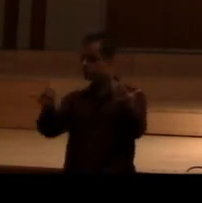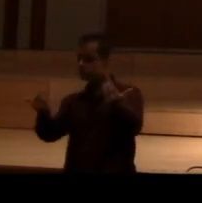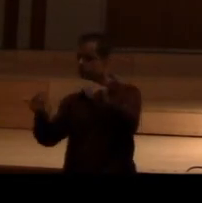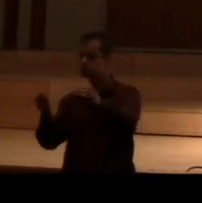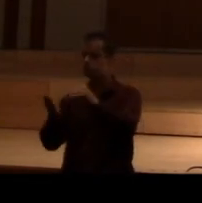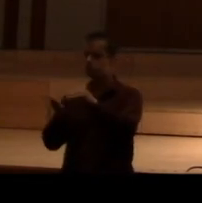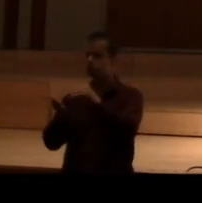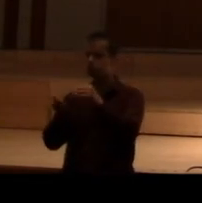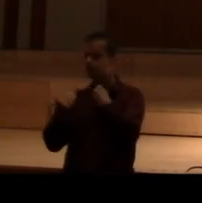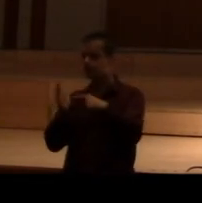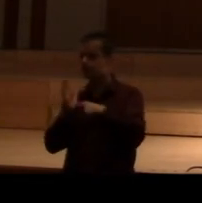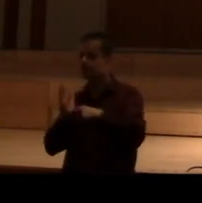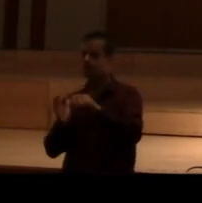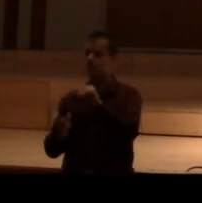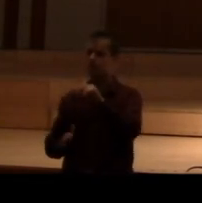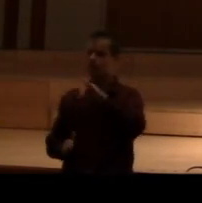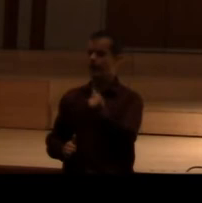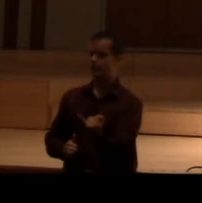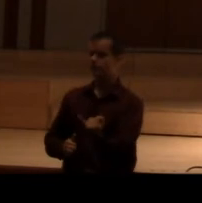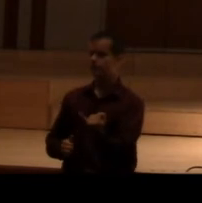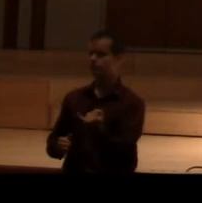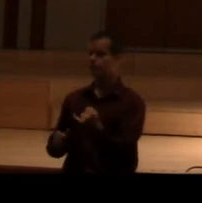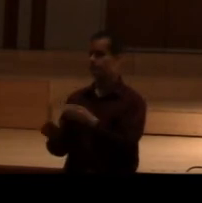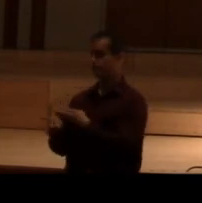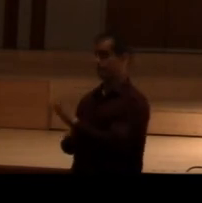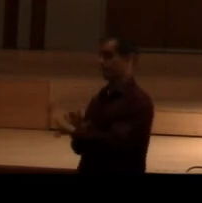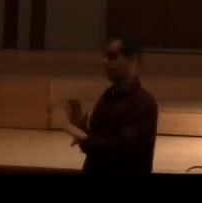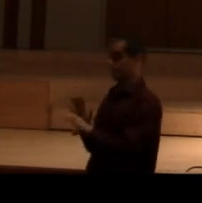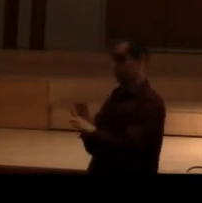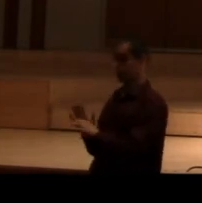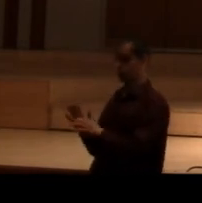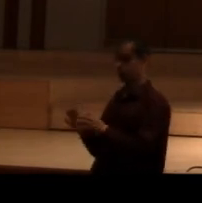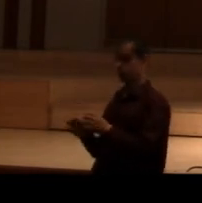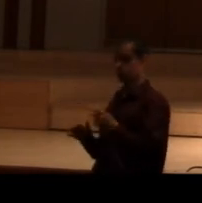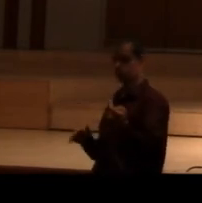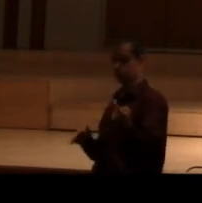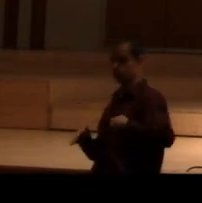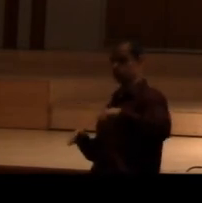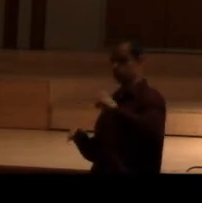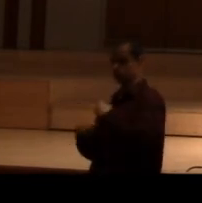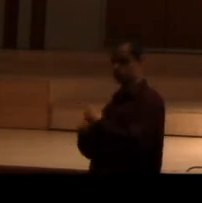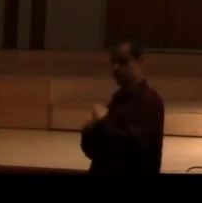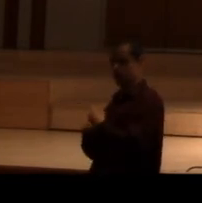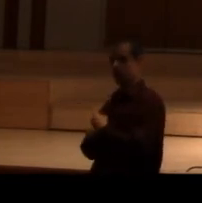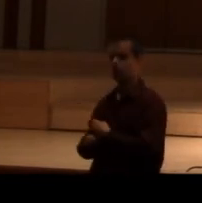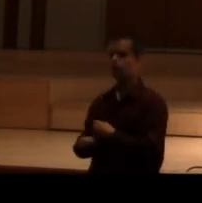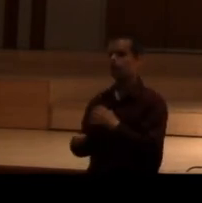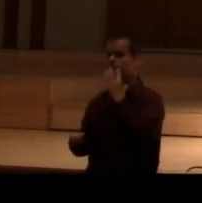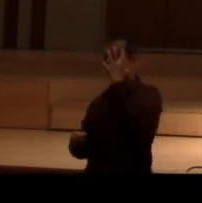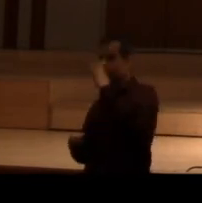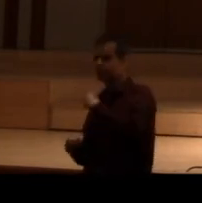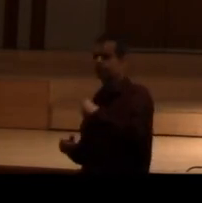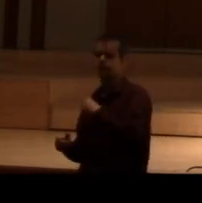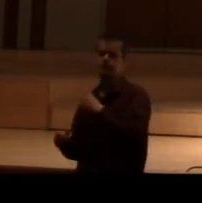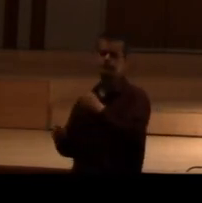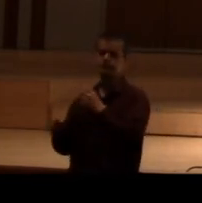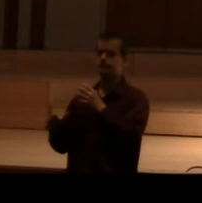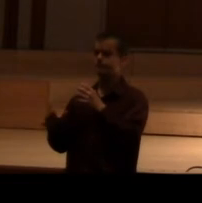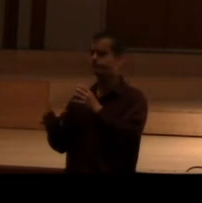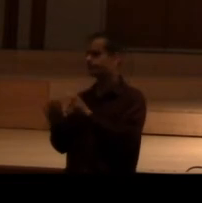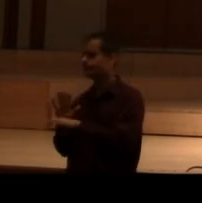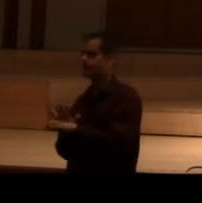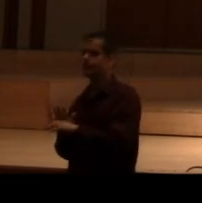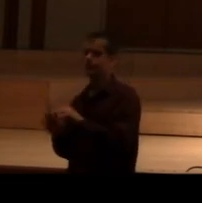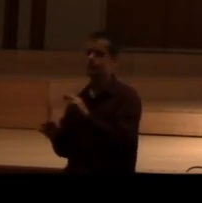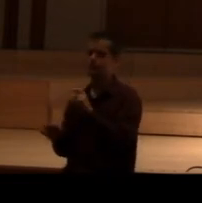of adjectives to describe this main character that we're creating, this lovely, wonderful main character whose maybe weakness is being selfish,